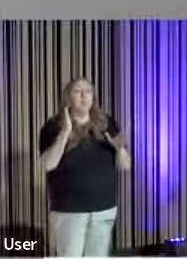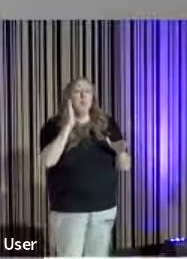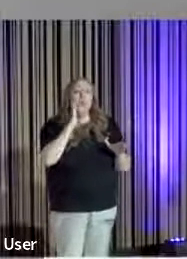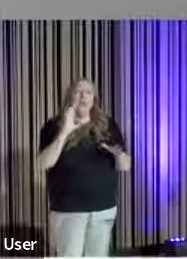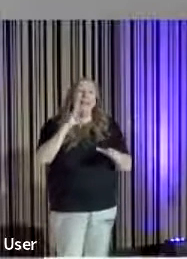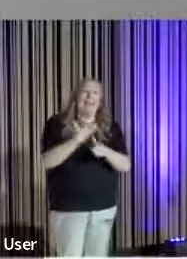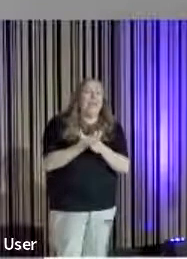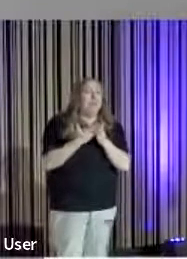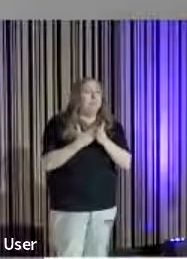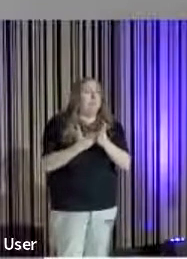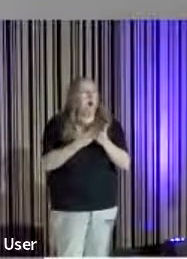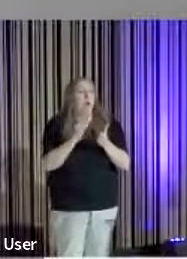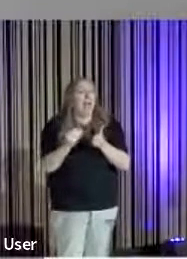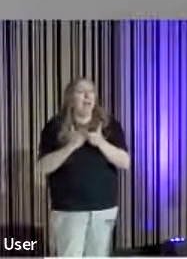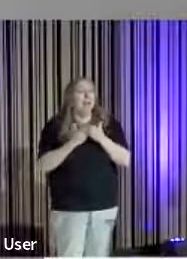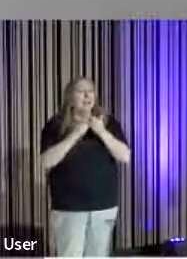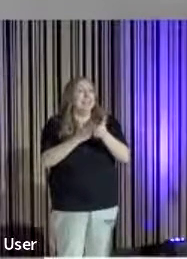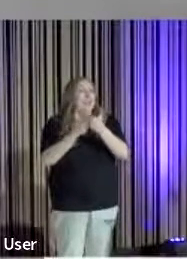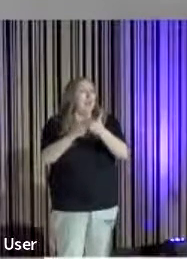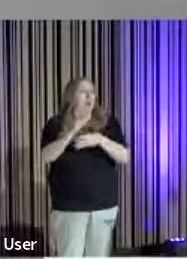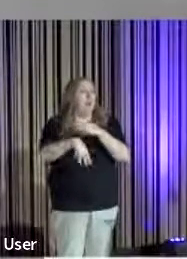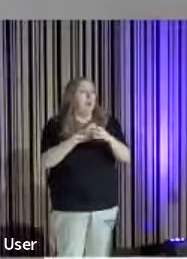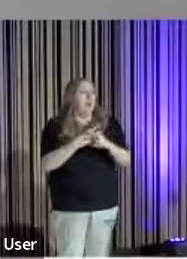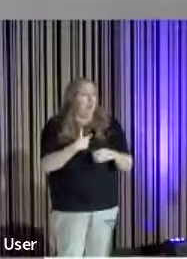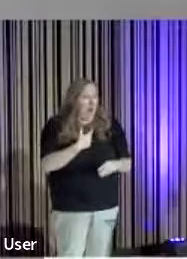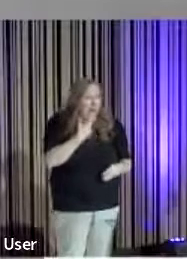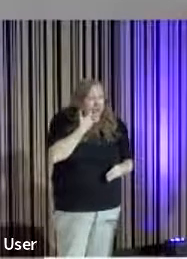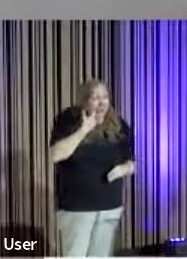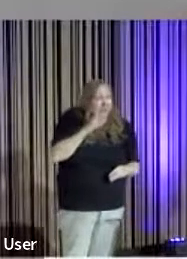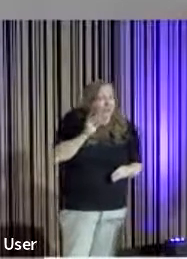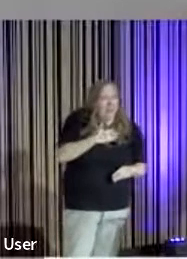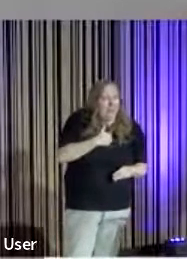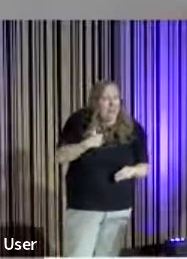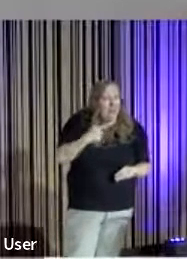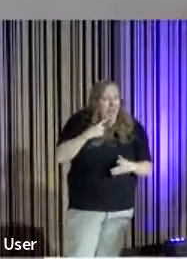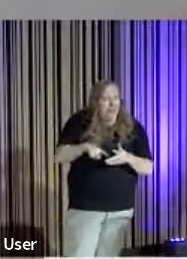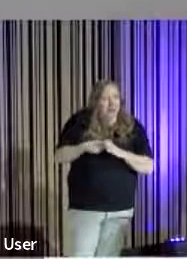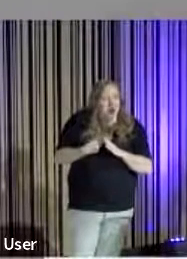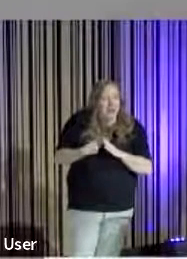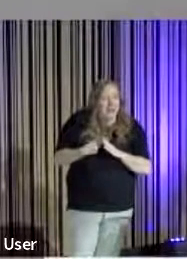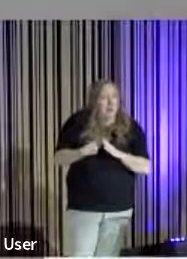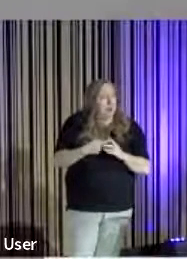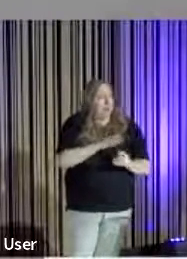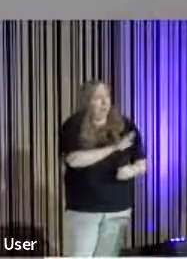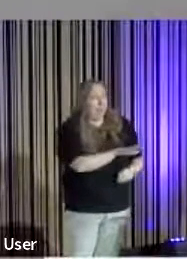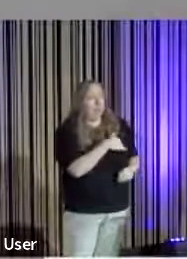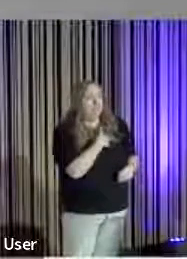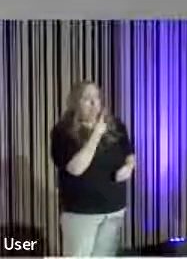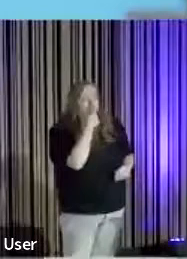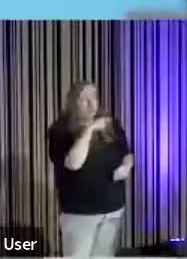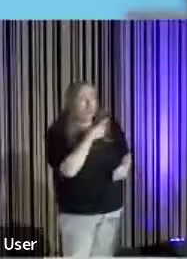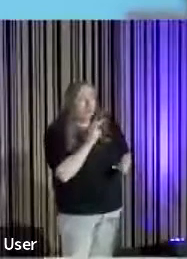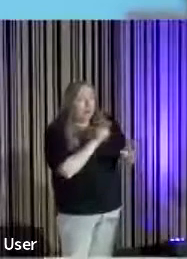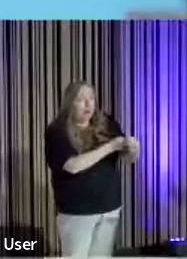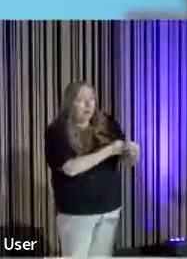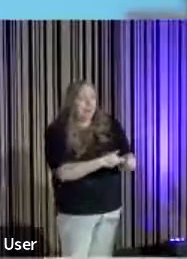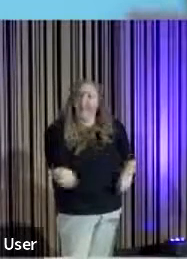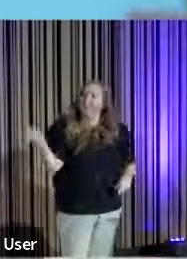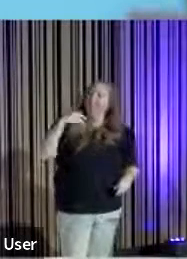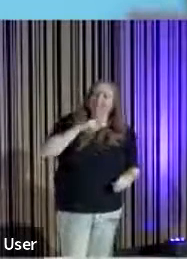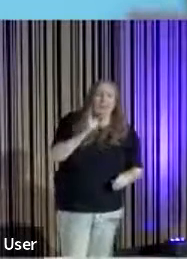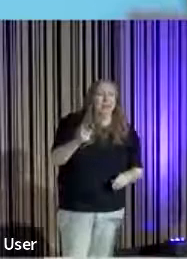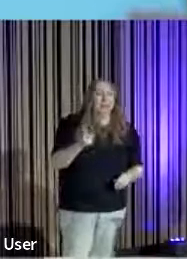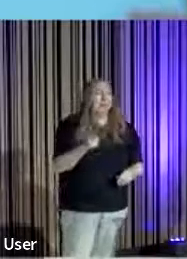as a faculty member, and I thought that sounds really cool. That would be great. And so Chris let me play. So we're going to talk about some of the